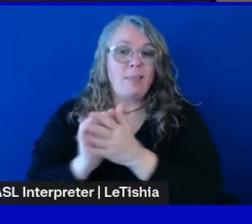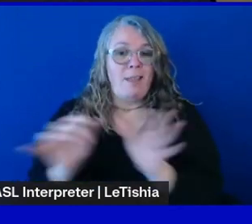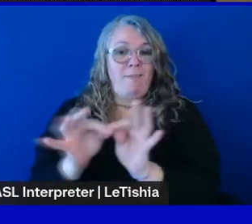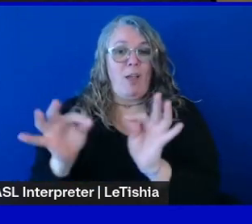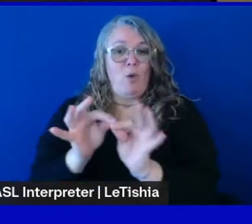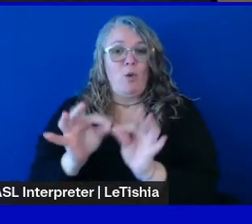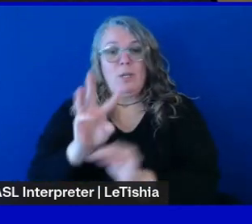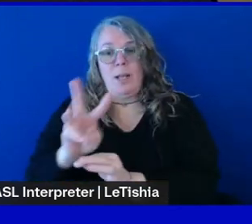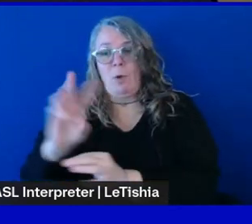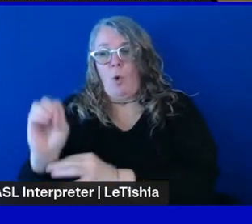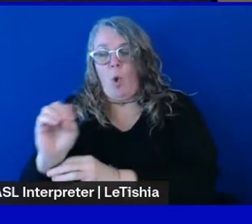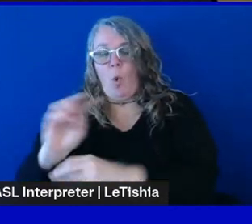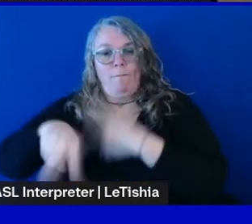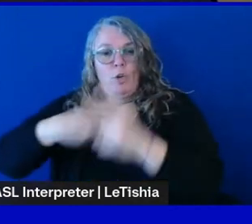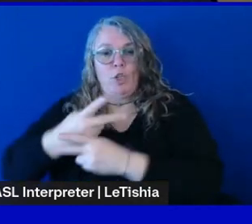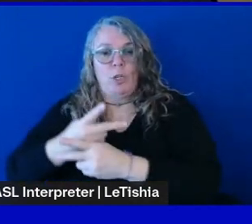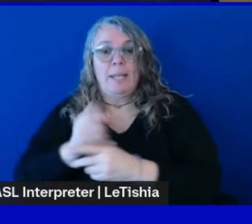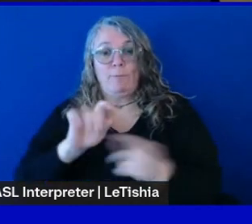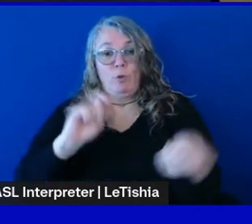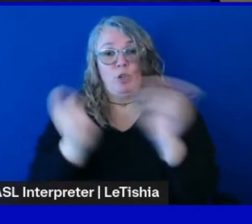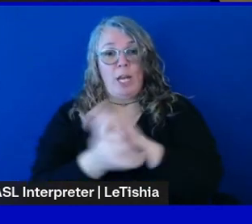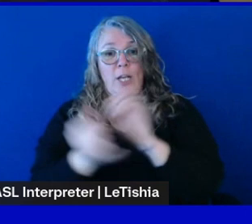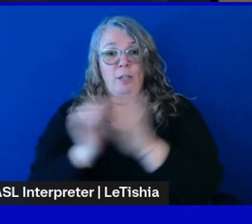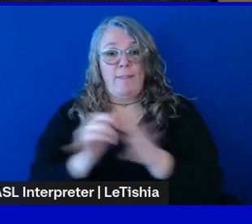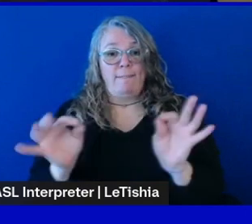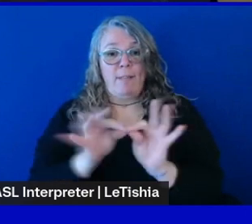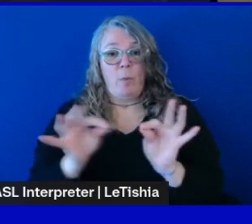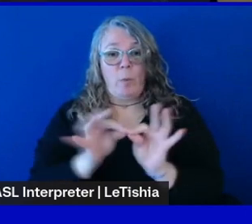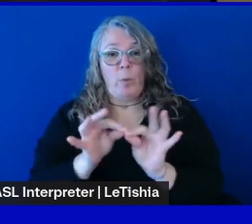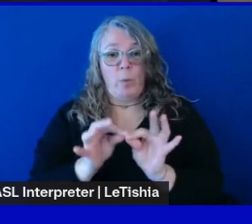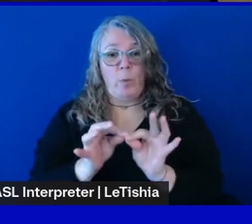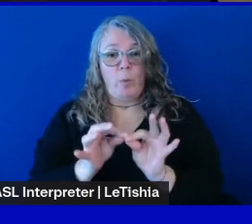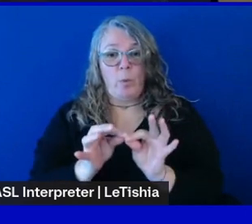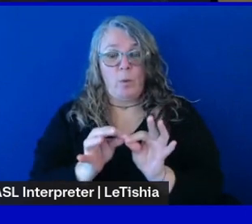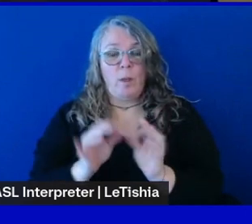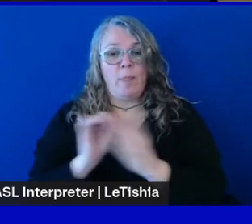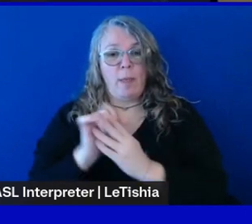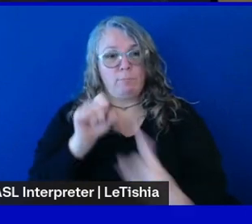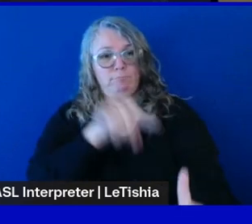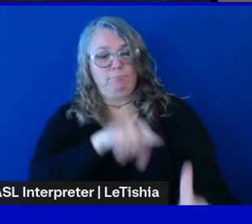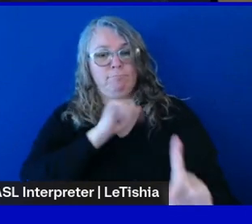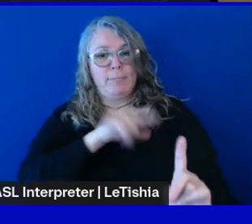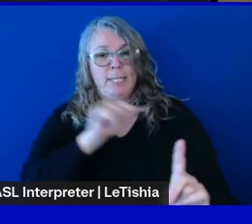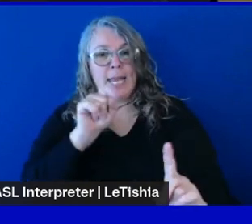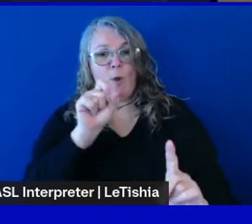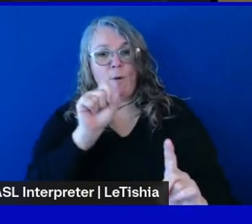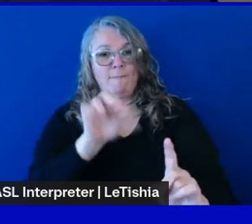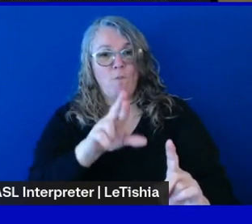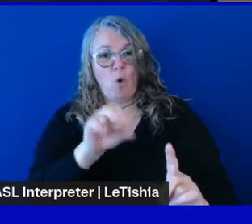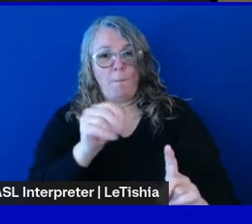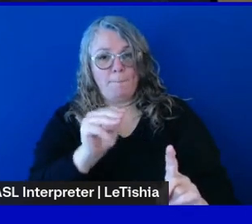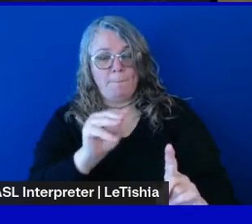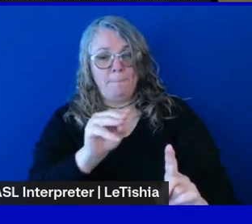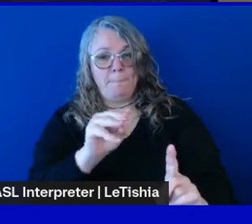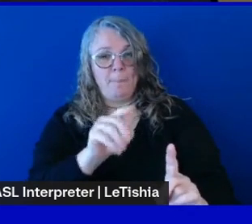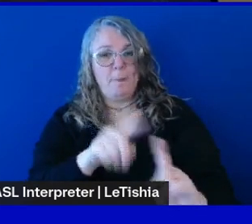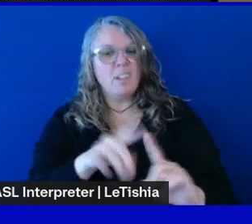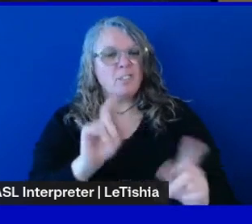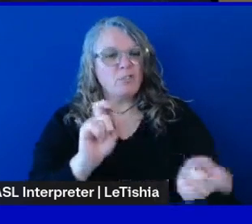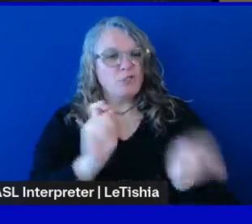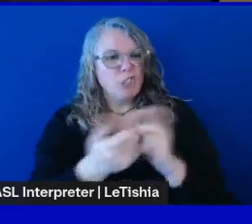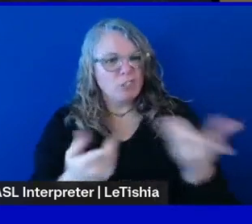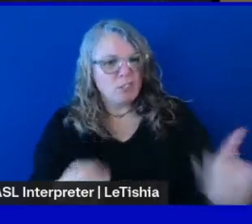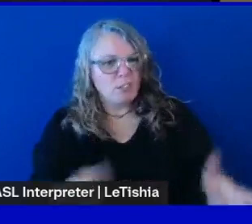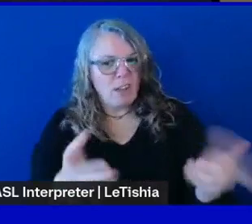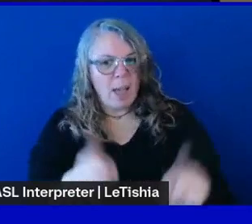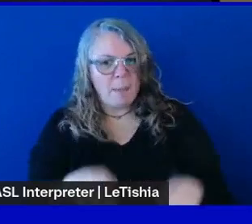version. So if you change that value, that actually signals the Terraform that there was a change. I want to refresh that. So